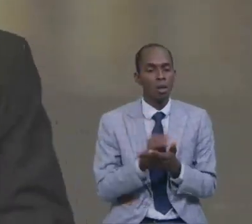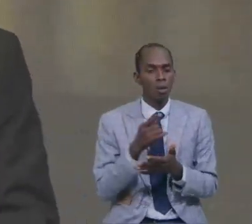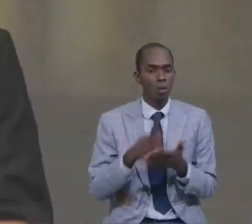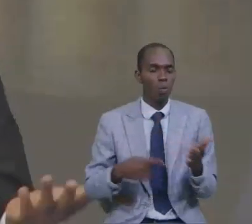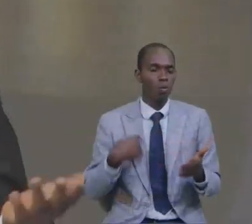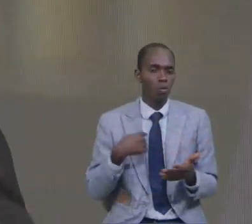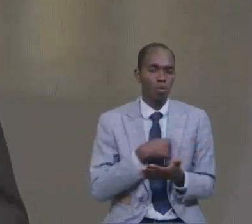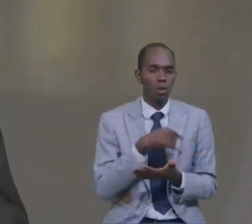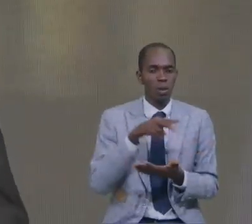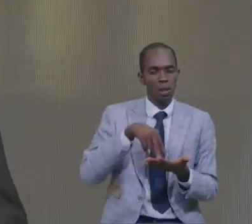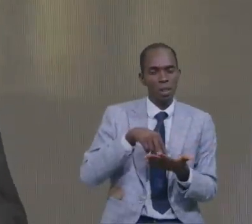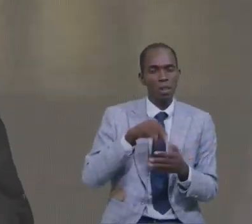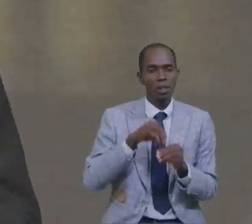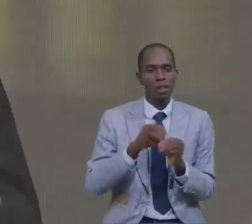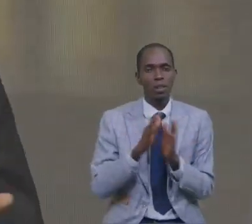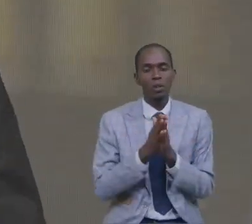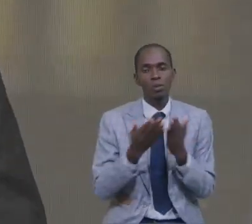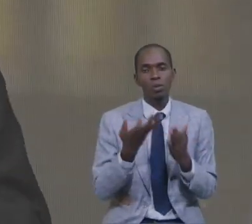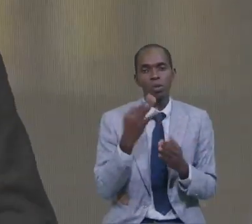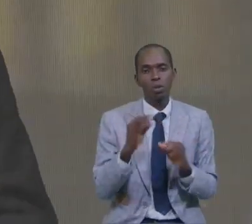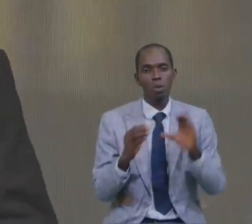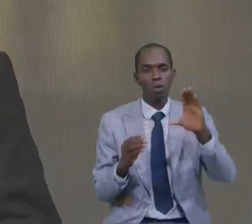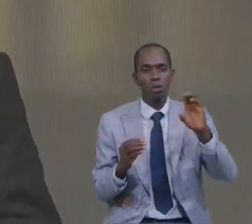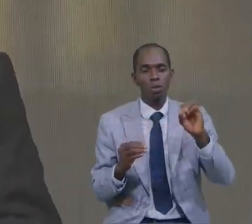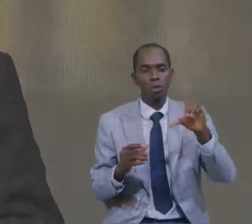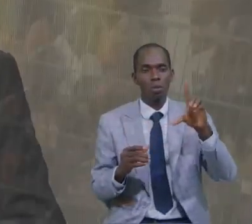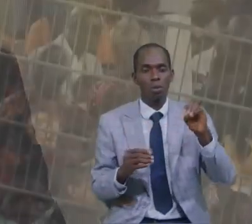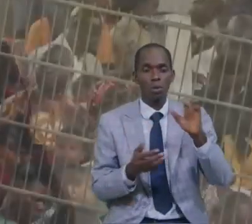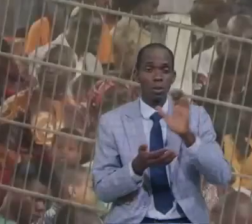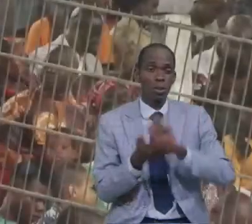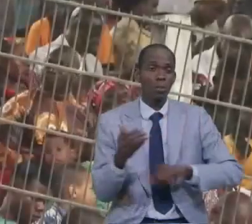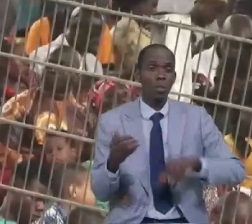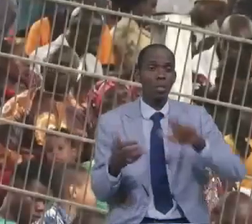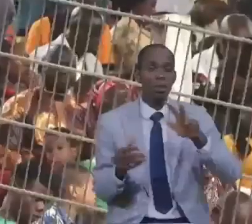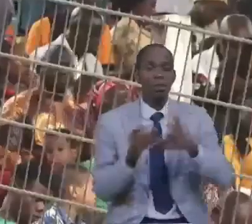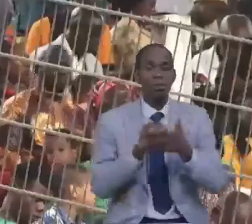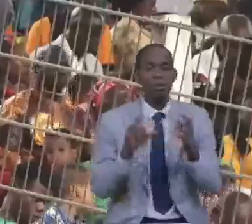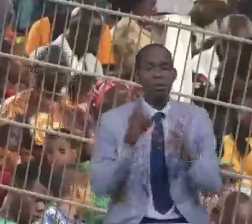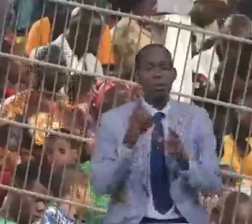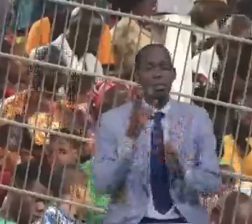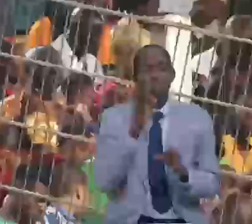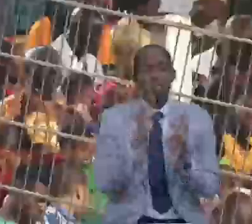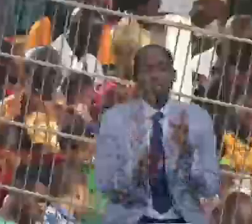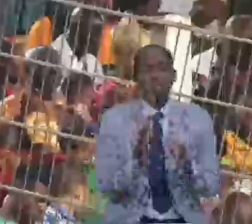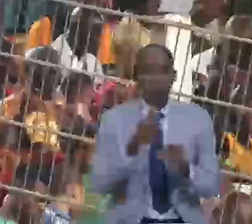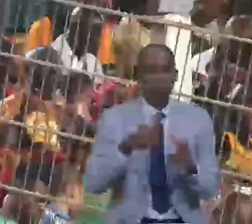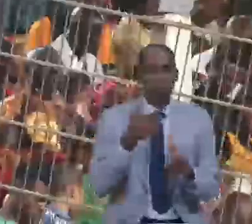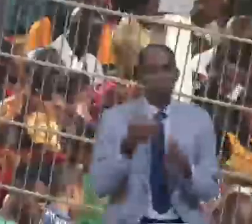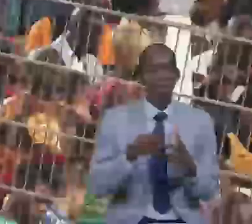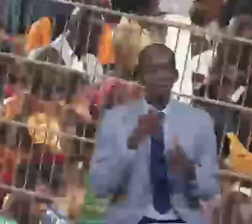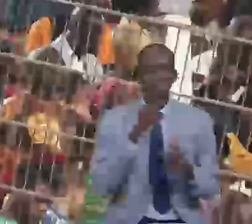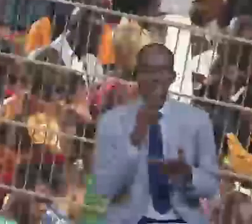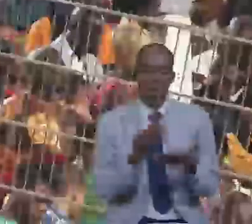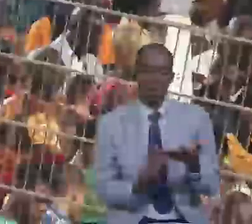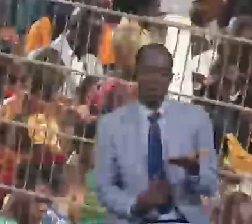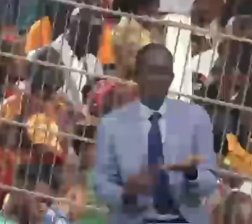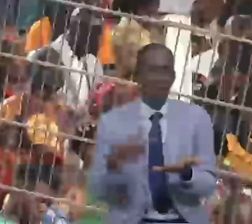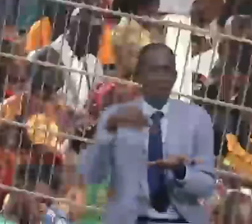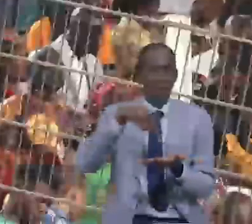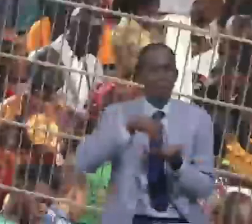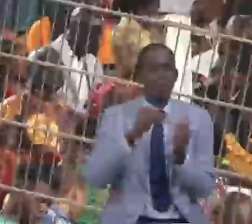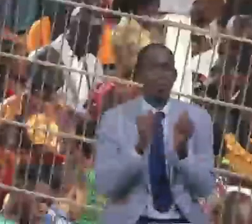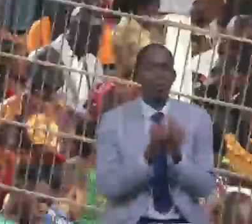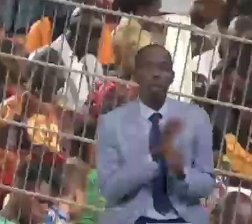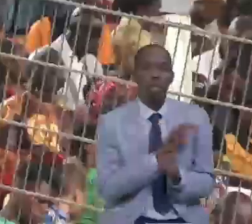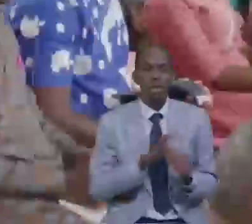with Christ, seek those things which are above, where Christ sitteth on the right hand